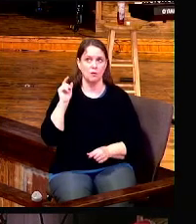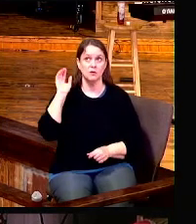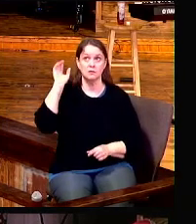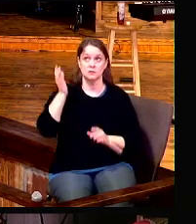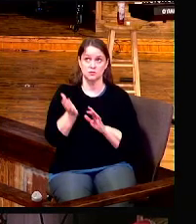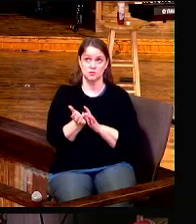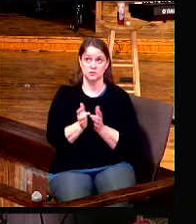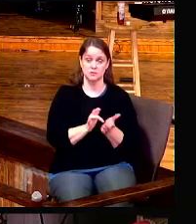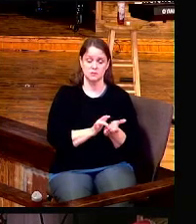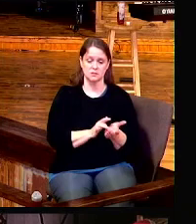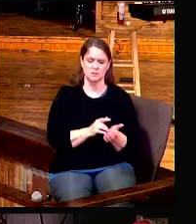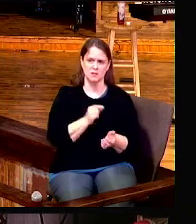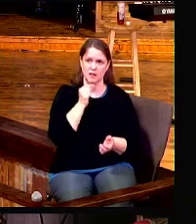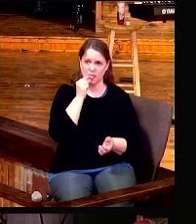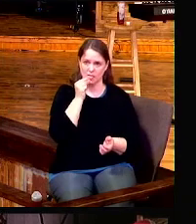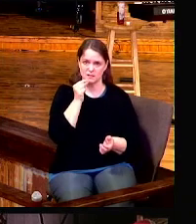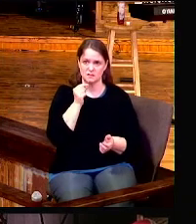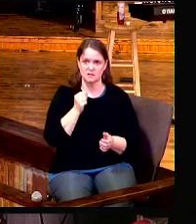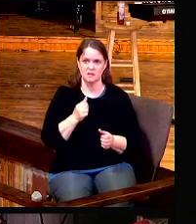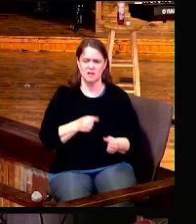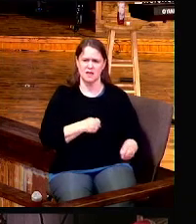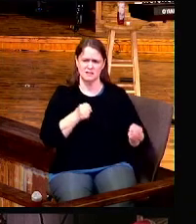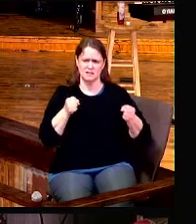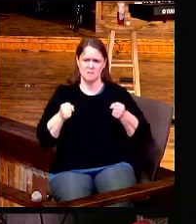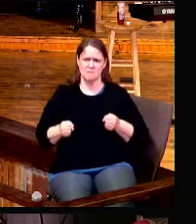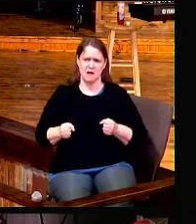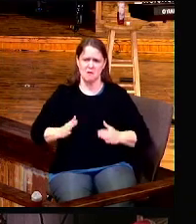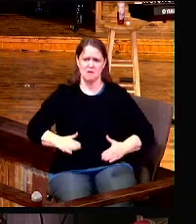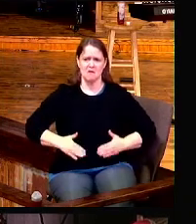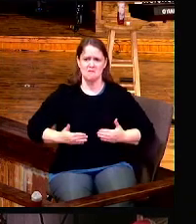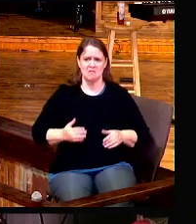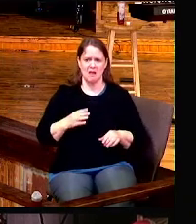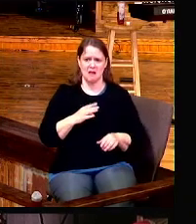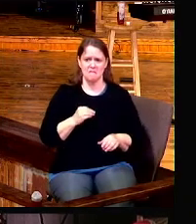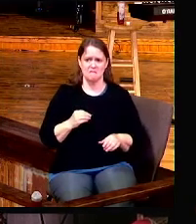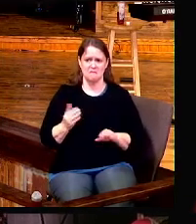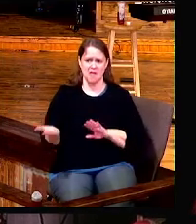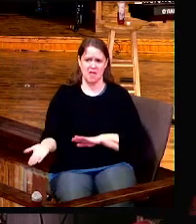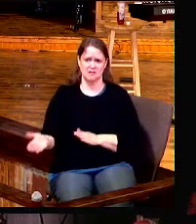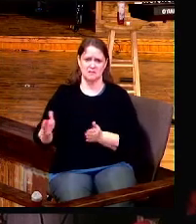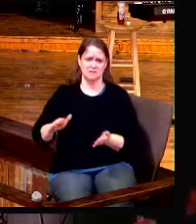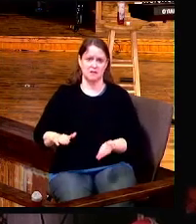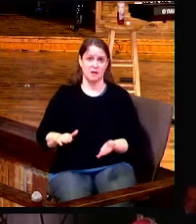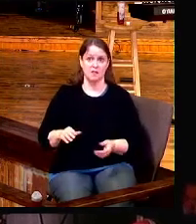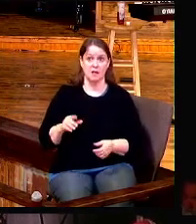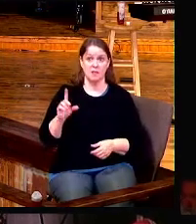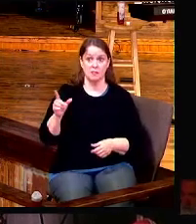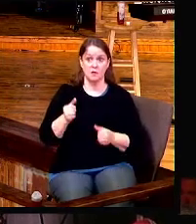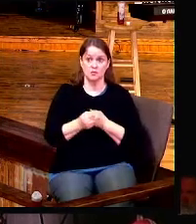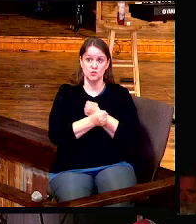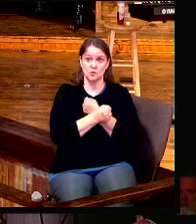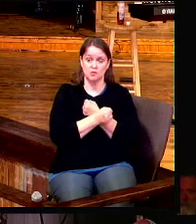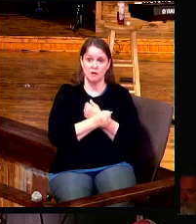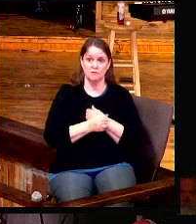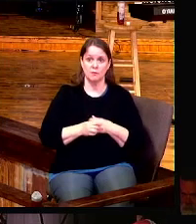tongue has the power of life and death, and those who love it will eat of its fruit.